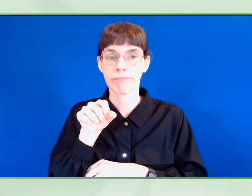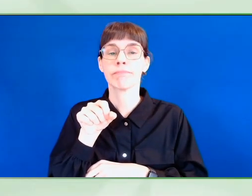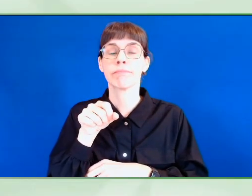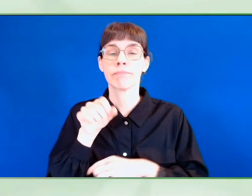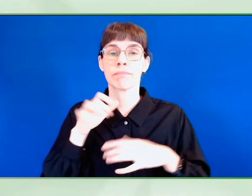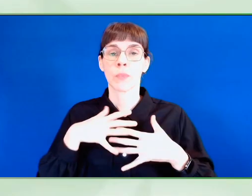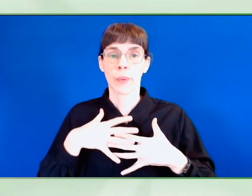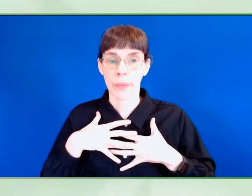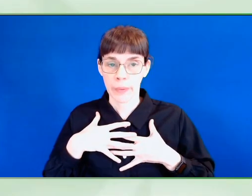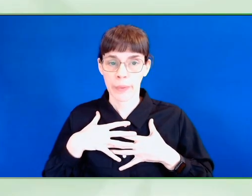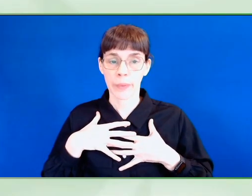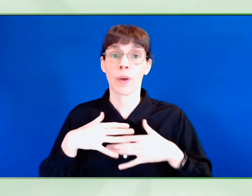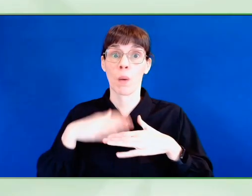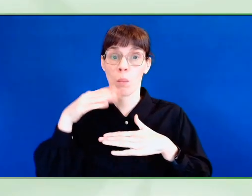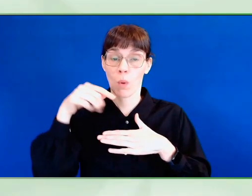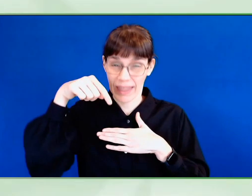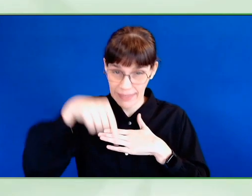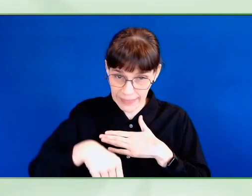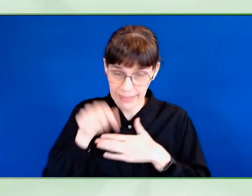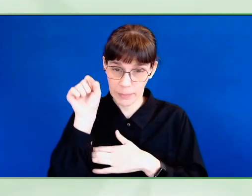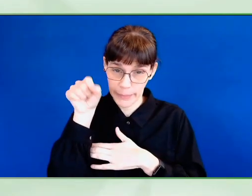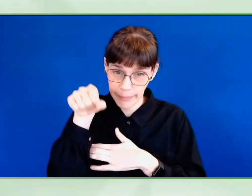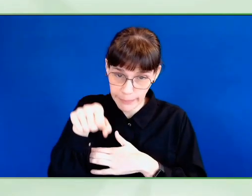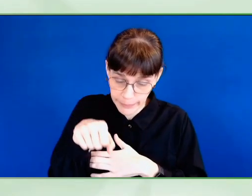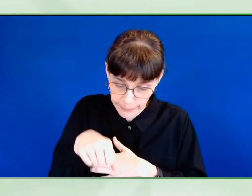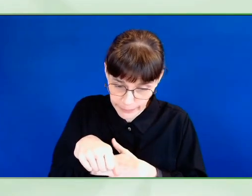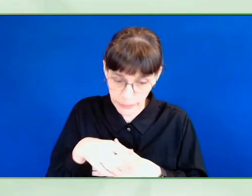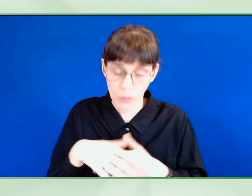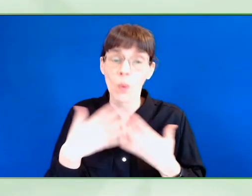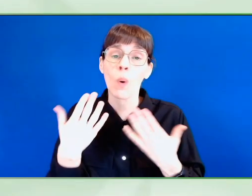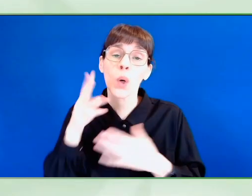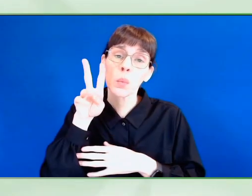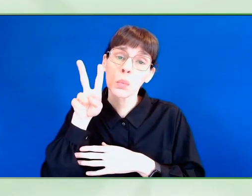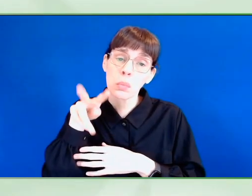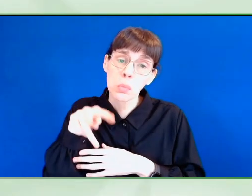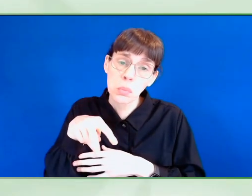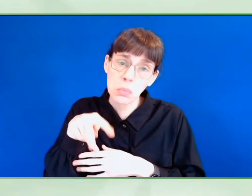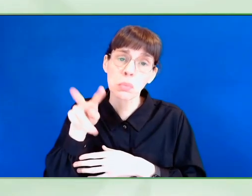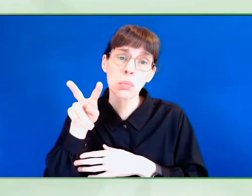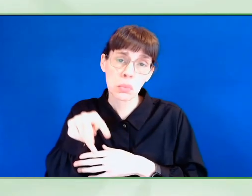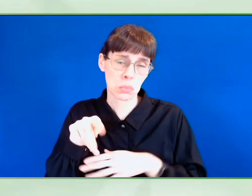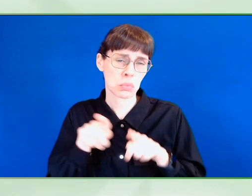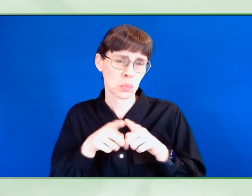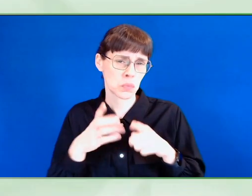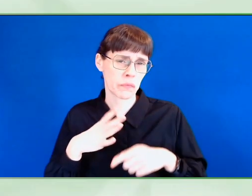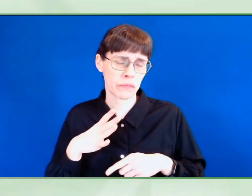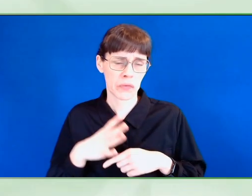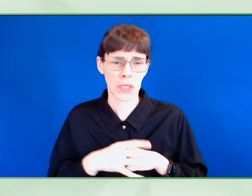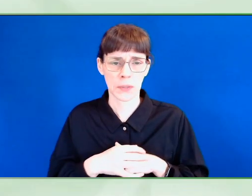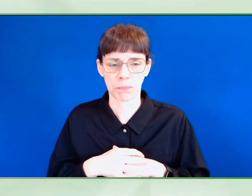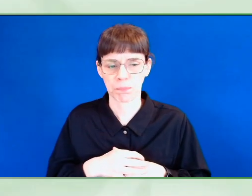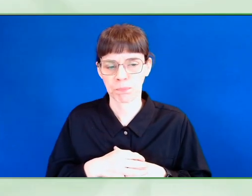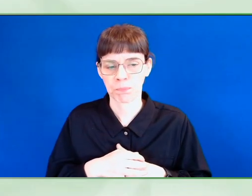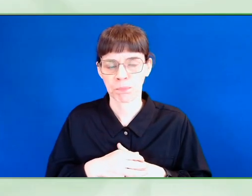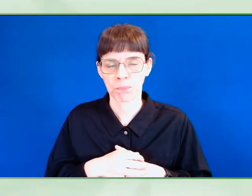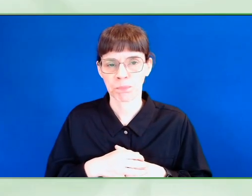into that forward fold. Again, it can just be the gaze coming down towards the floor, the chin tucking to the chest